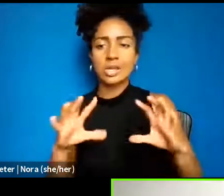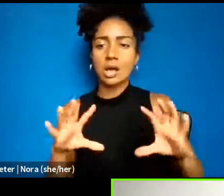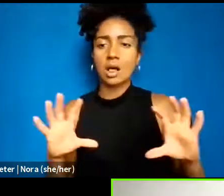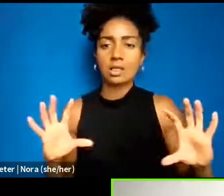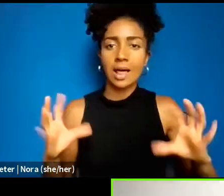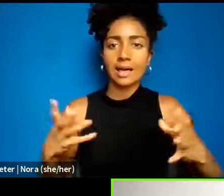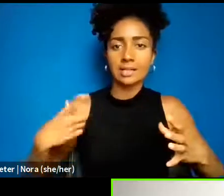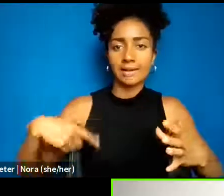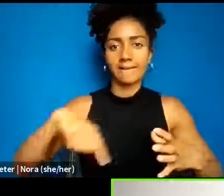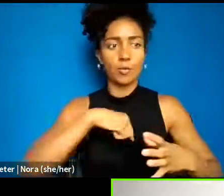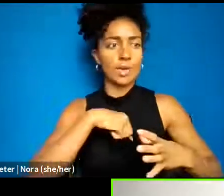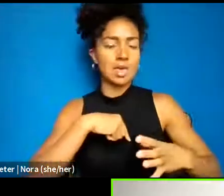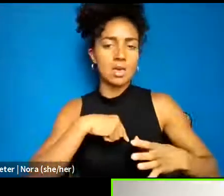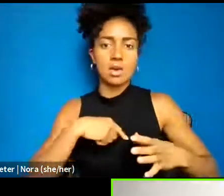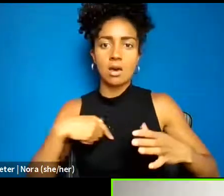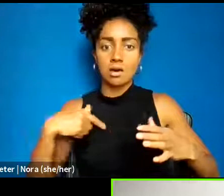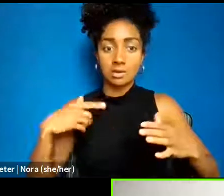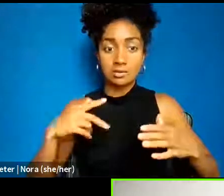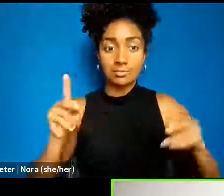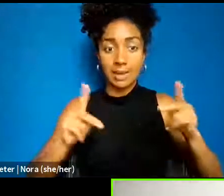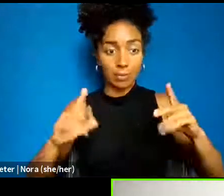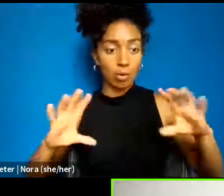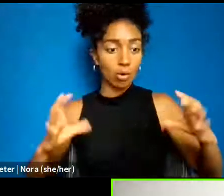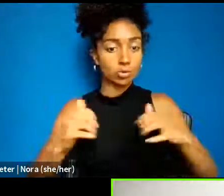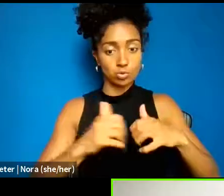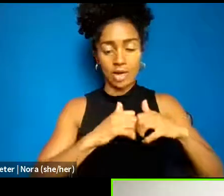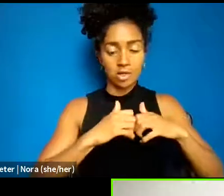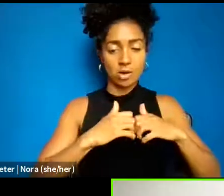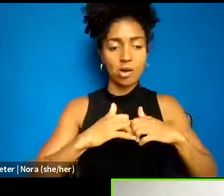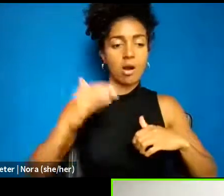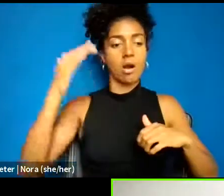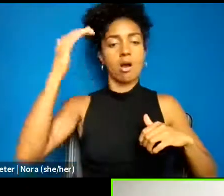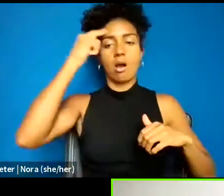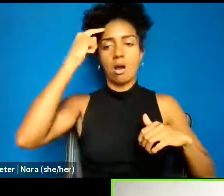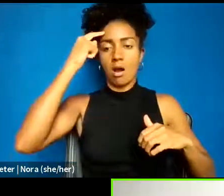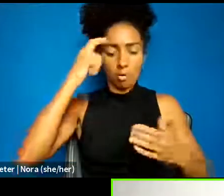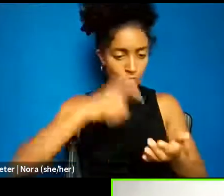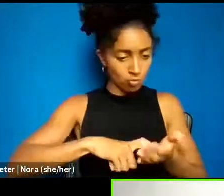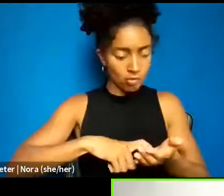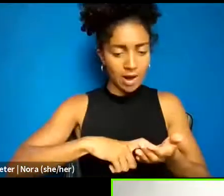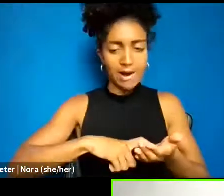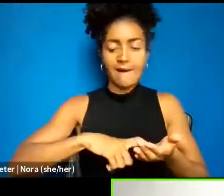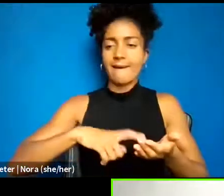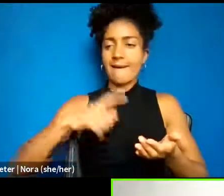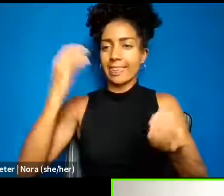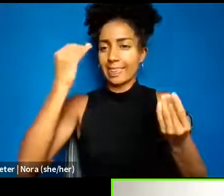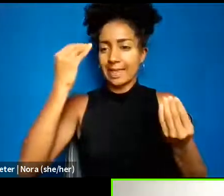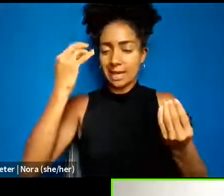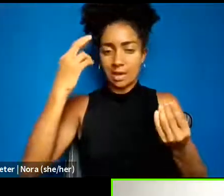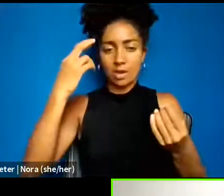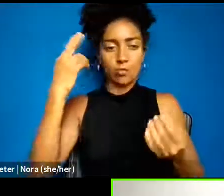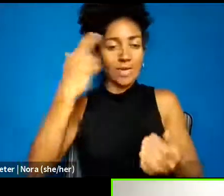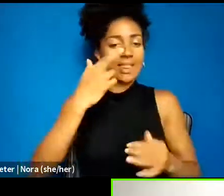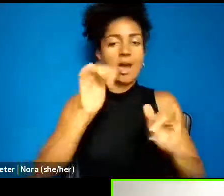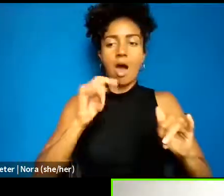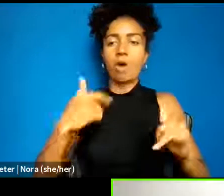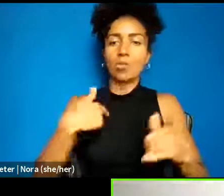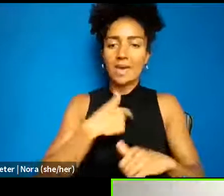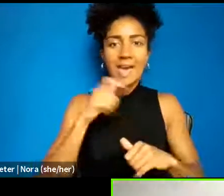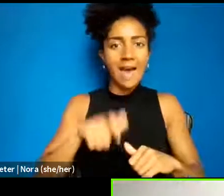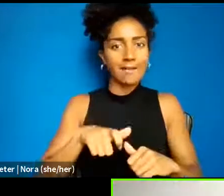not racist, right, to being collectively anti-racist. So the problem we were trying to solve